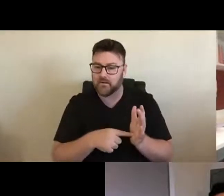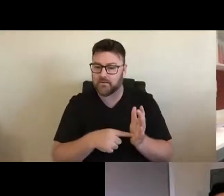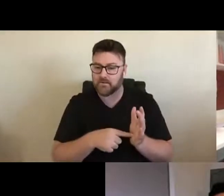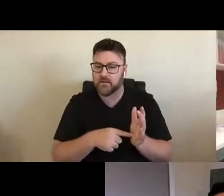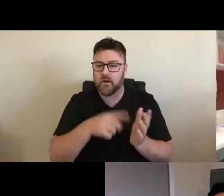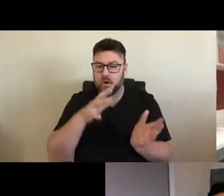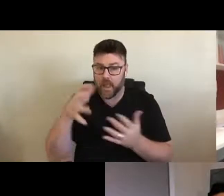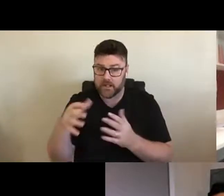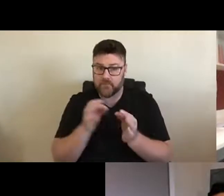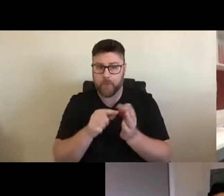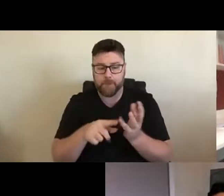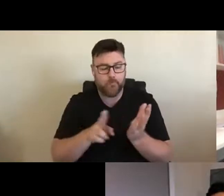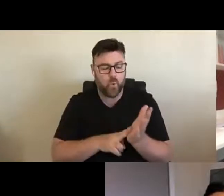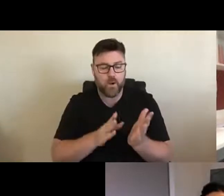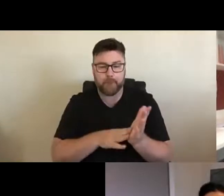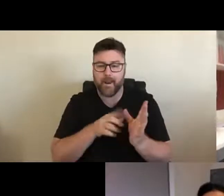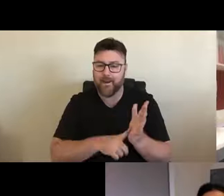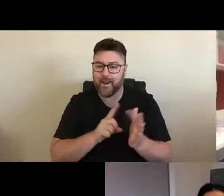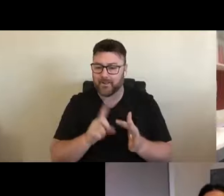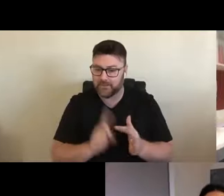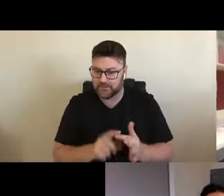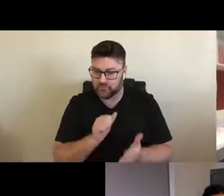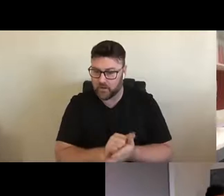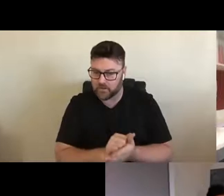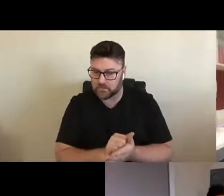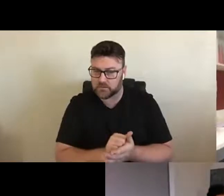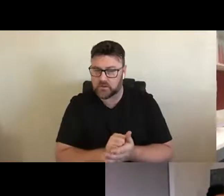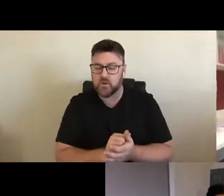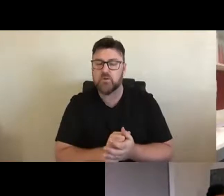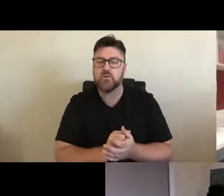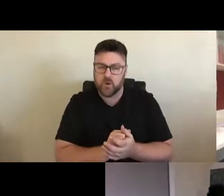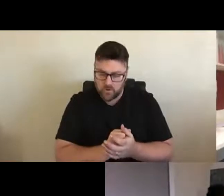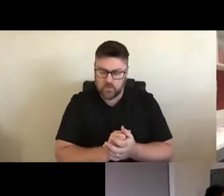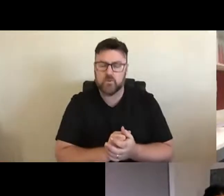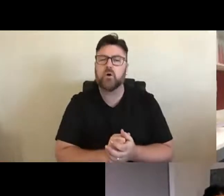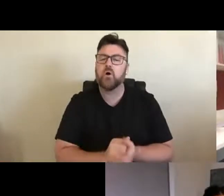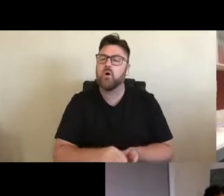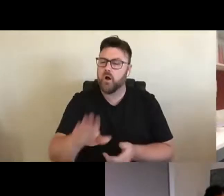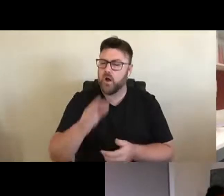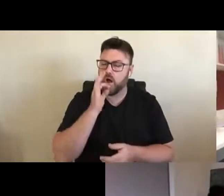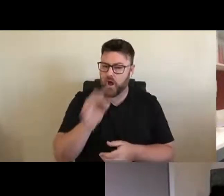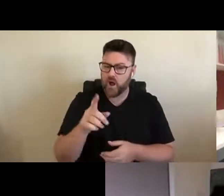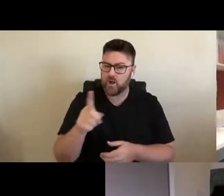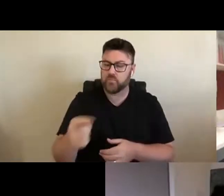Yeah. In terms of thinking about slowness in relation to your work,